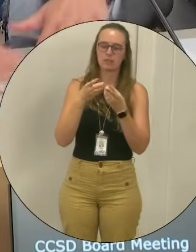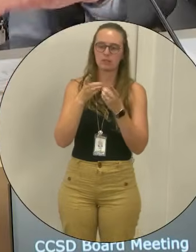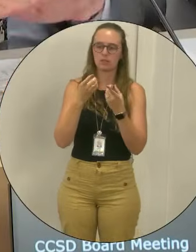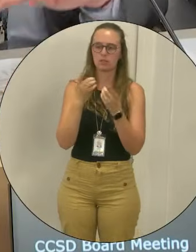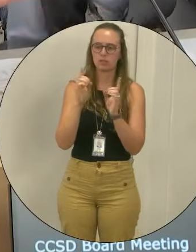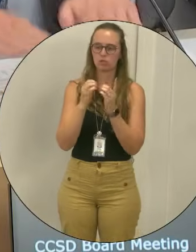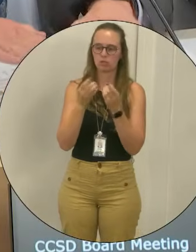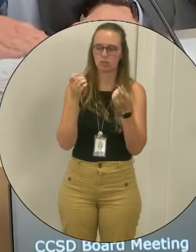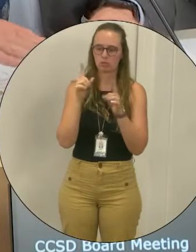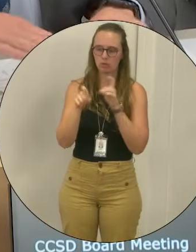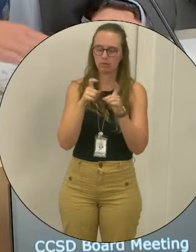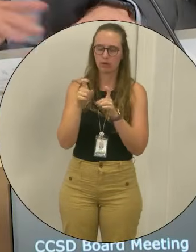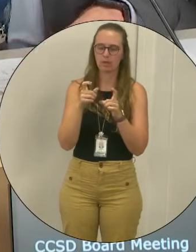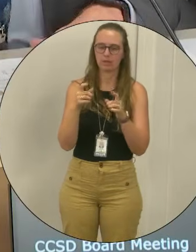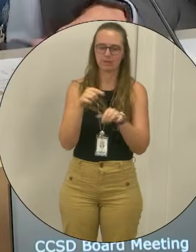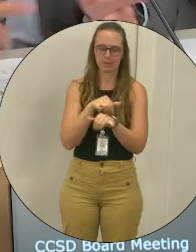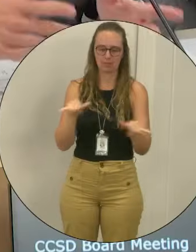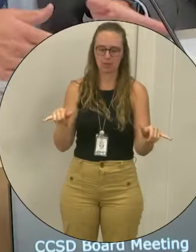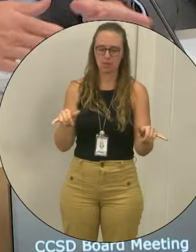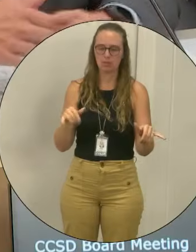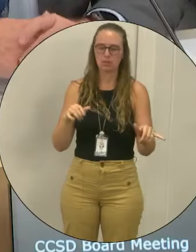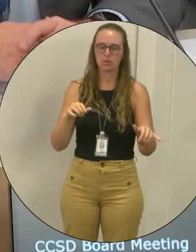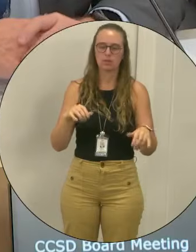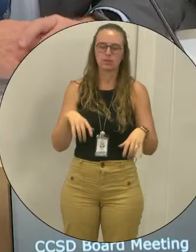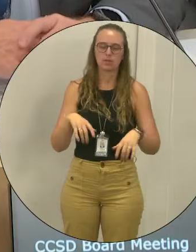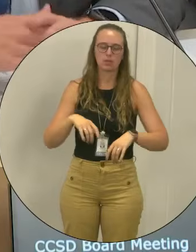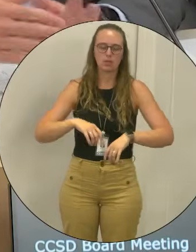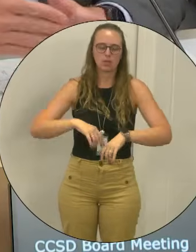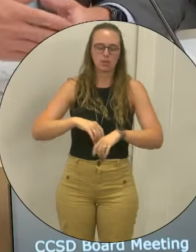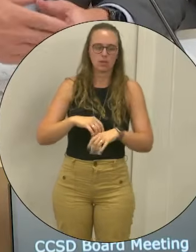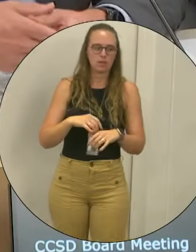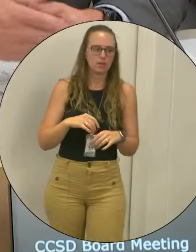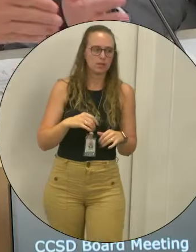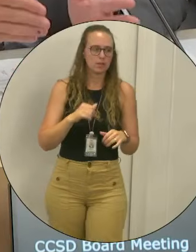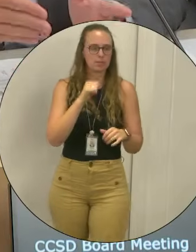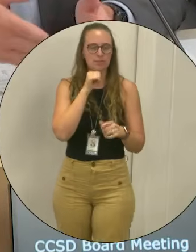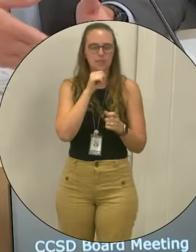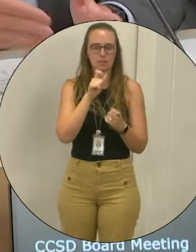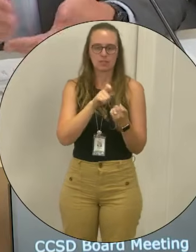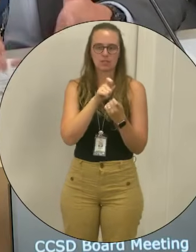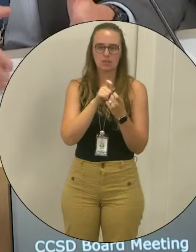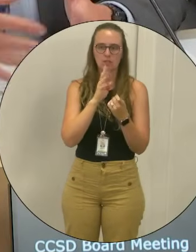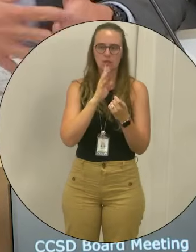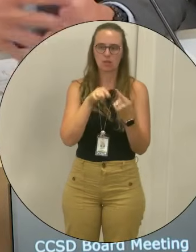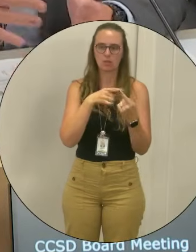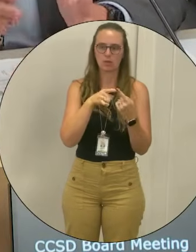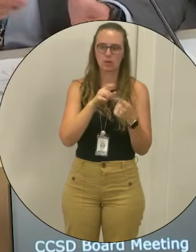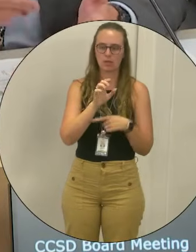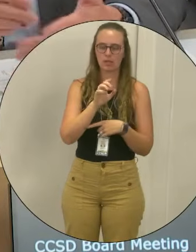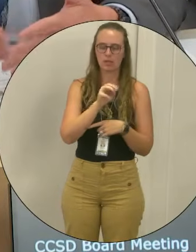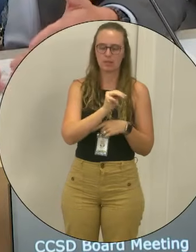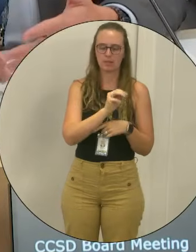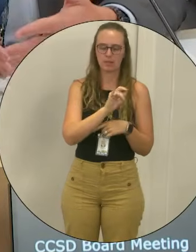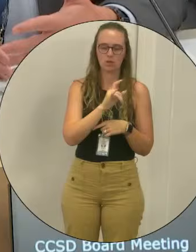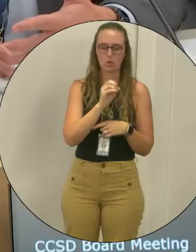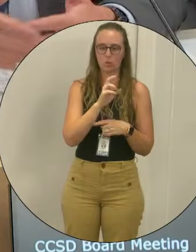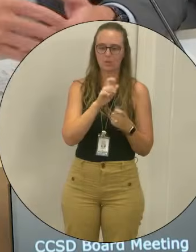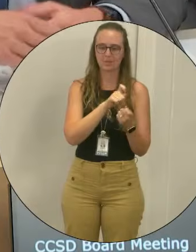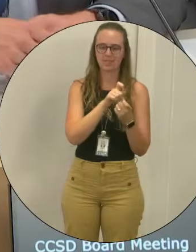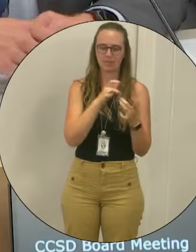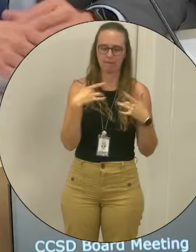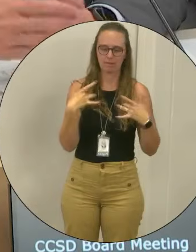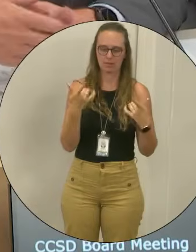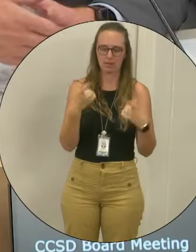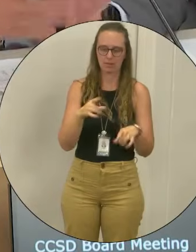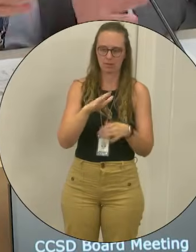standpoint, it does run parallel with some of the other things that you brought up. So it does not specifically talk to MTSS, PBIS, or specific events that are occurring